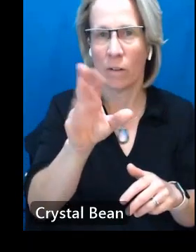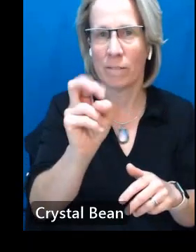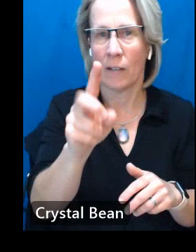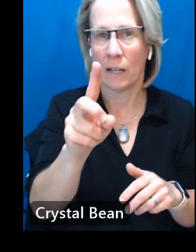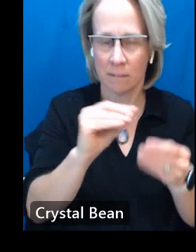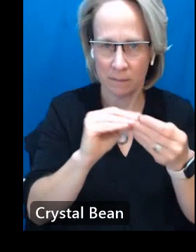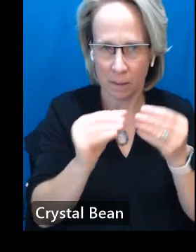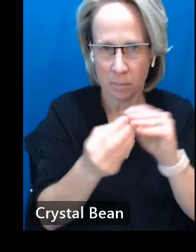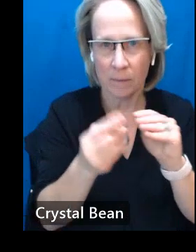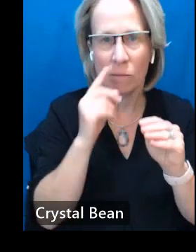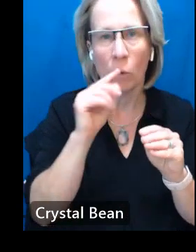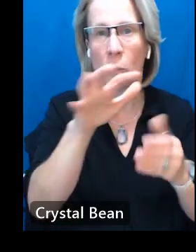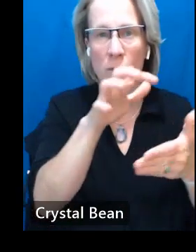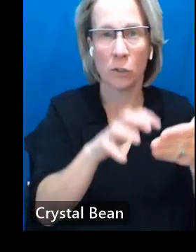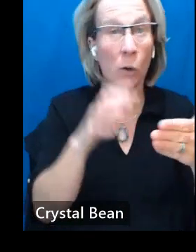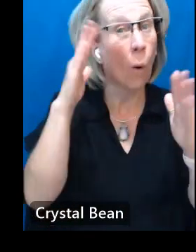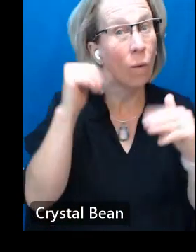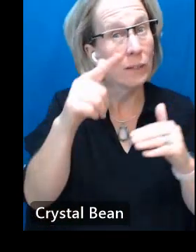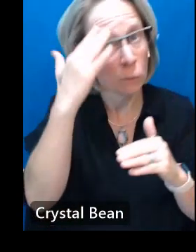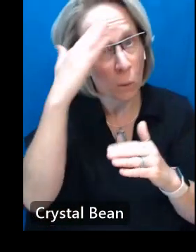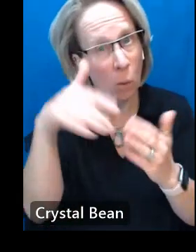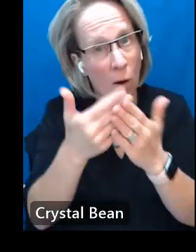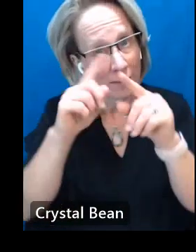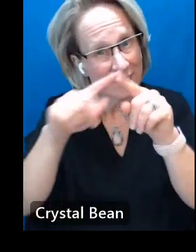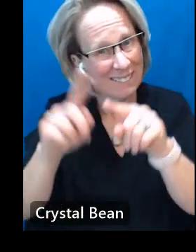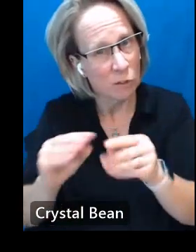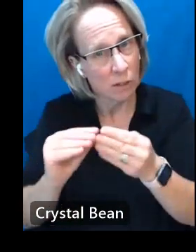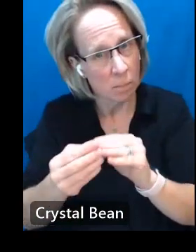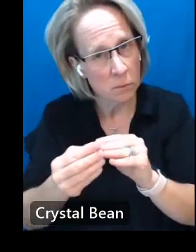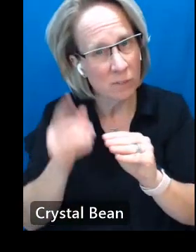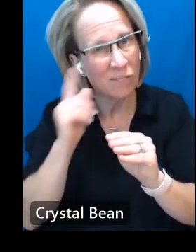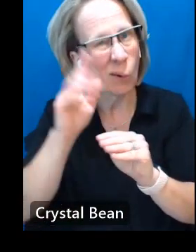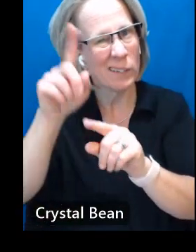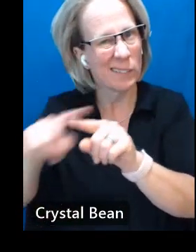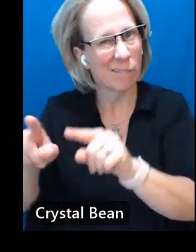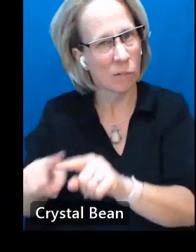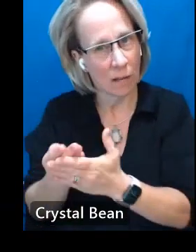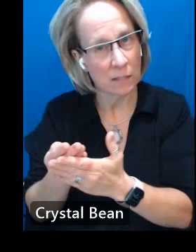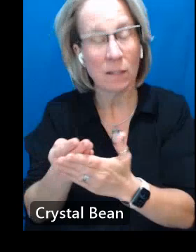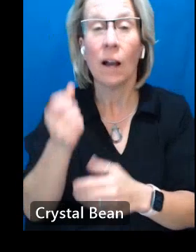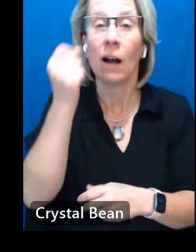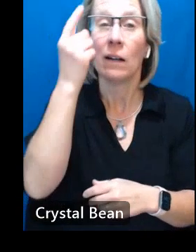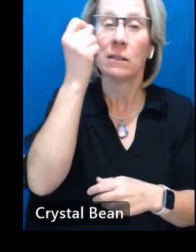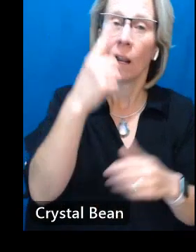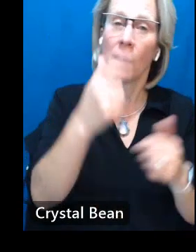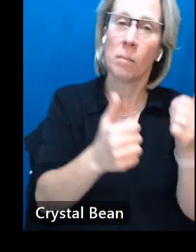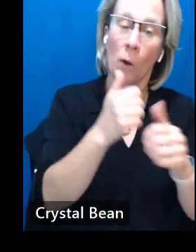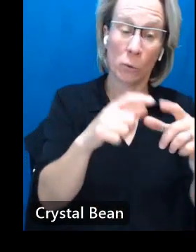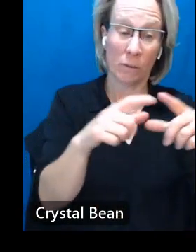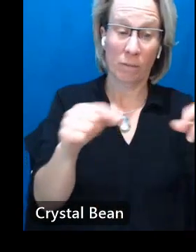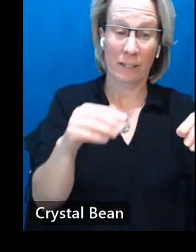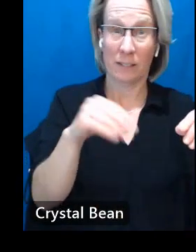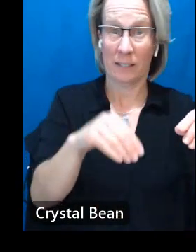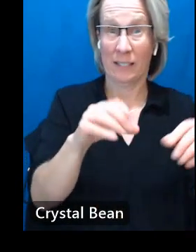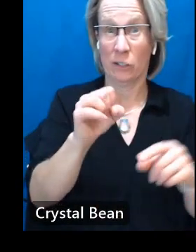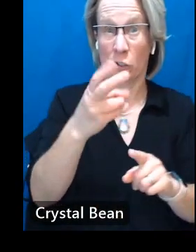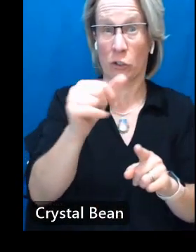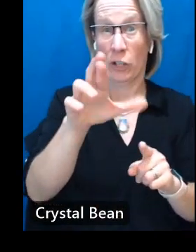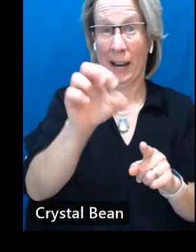of all your different funds. But like with most fields in Share, you can click on the magnifying glass